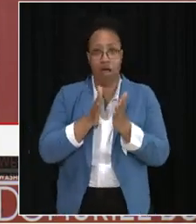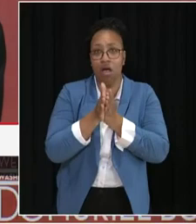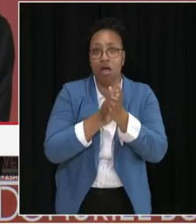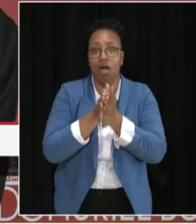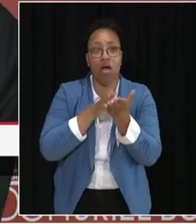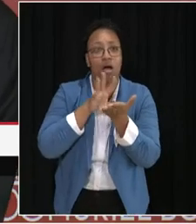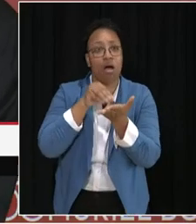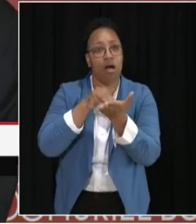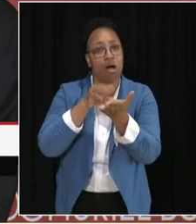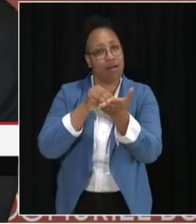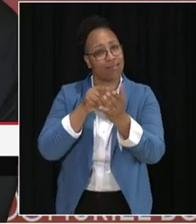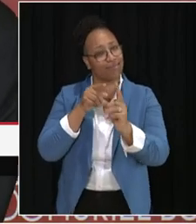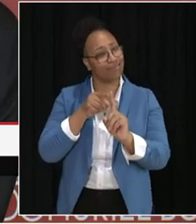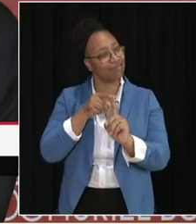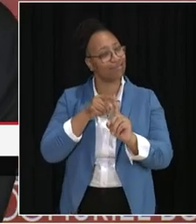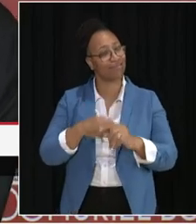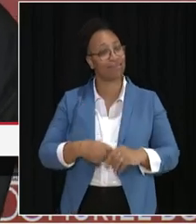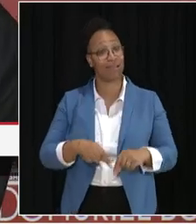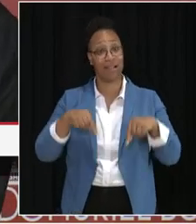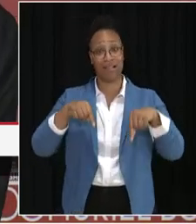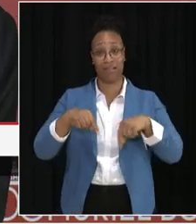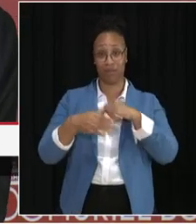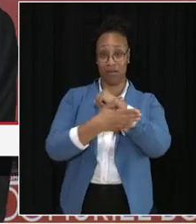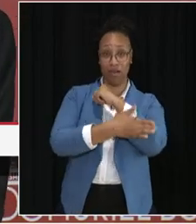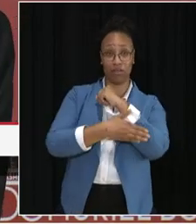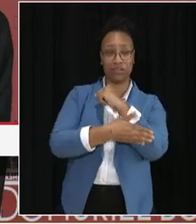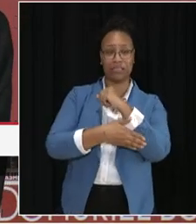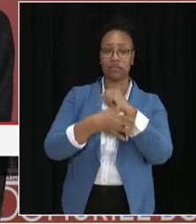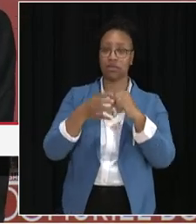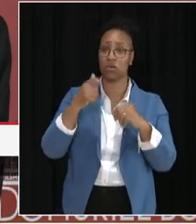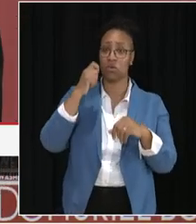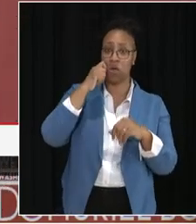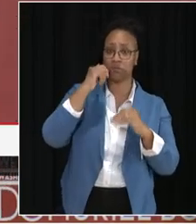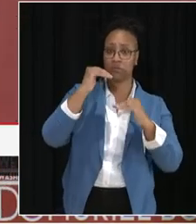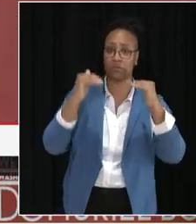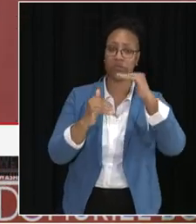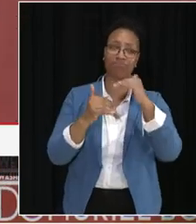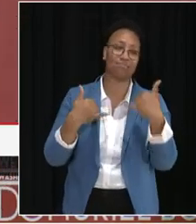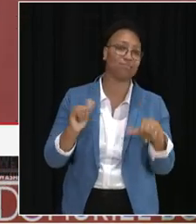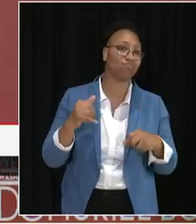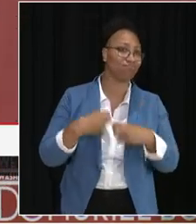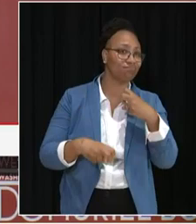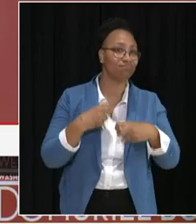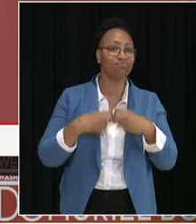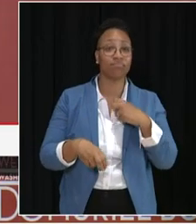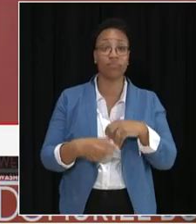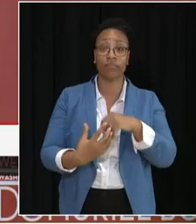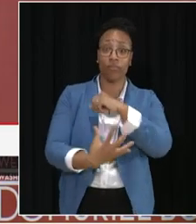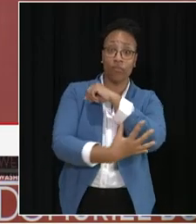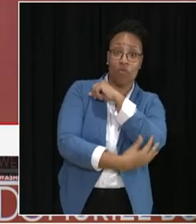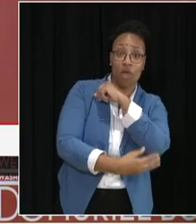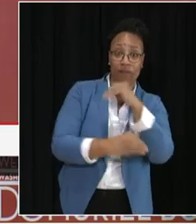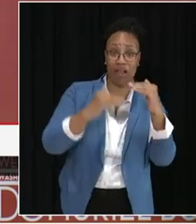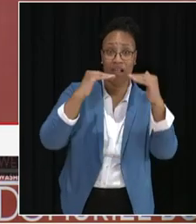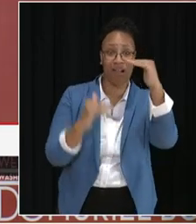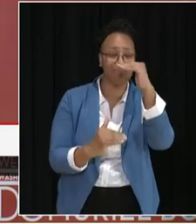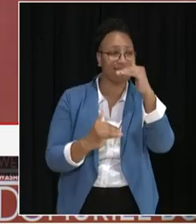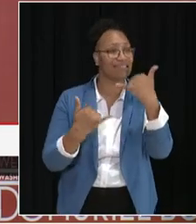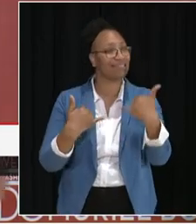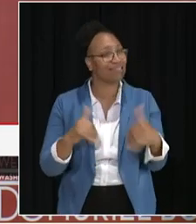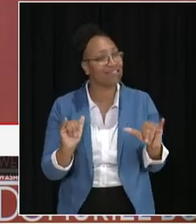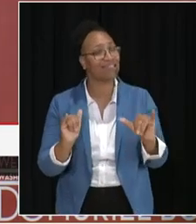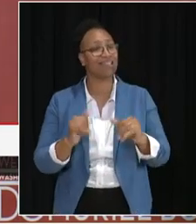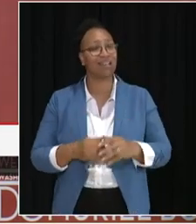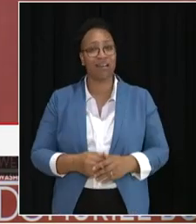race is still a major issue, where poverty is a major issue, where lack